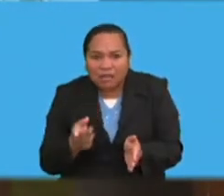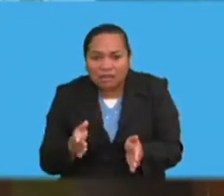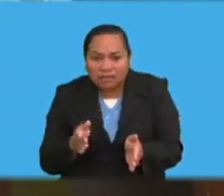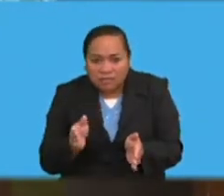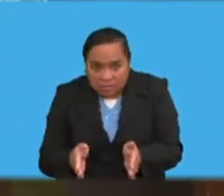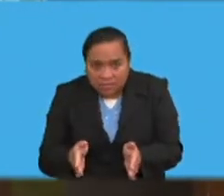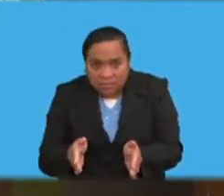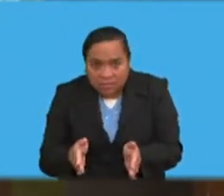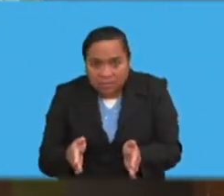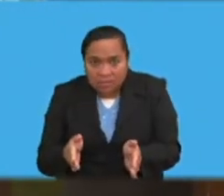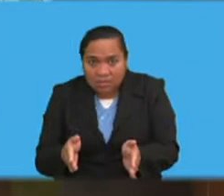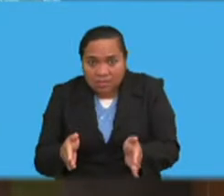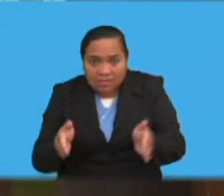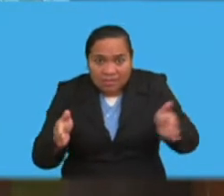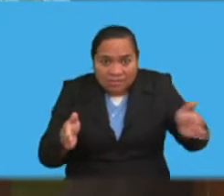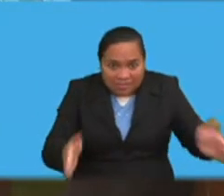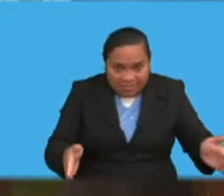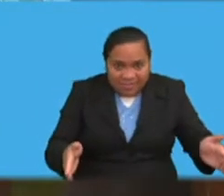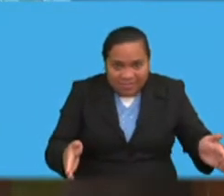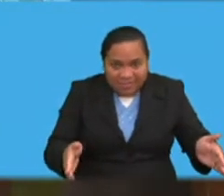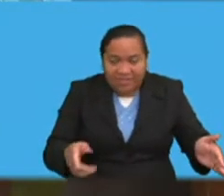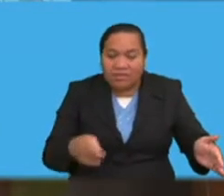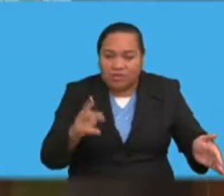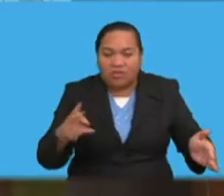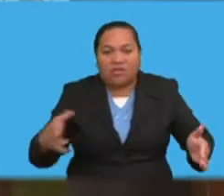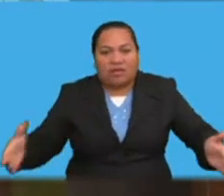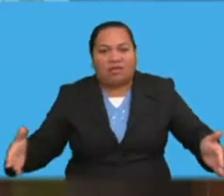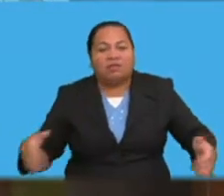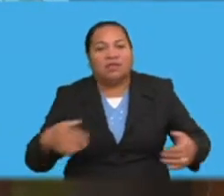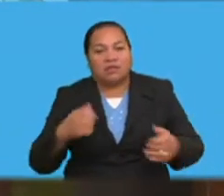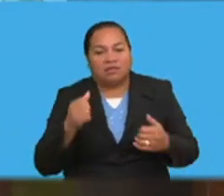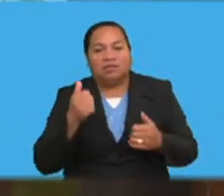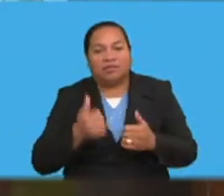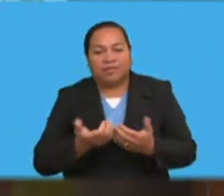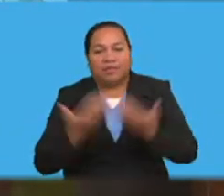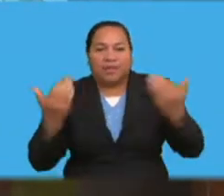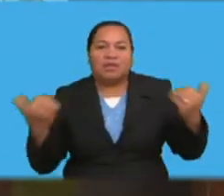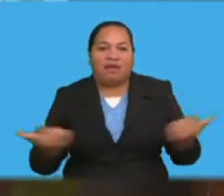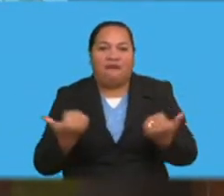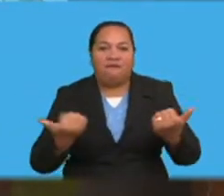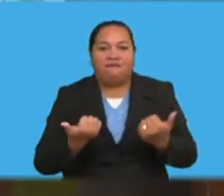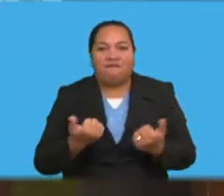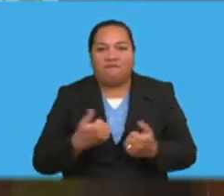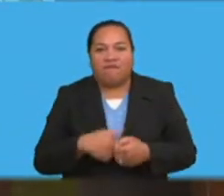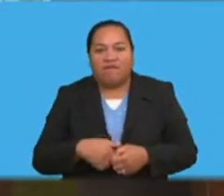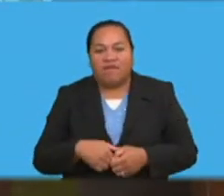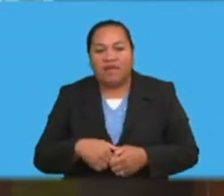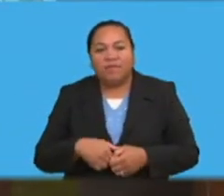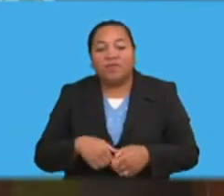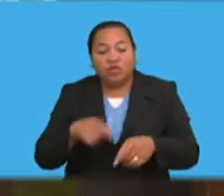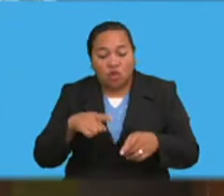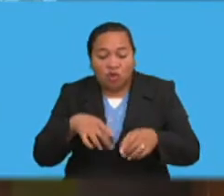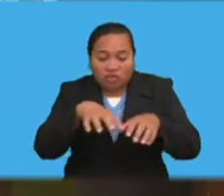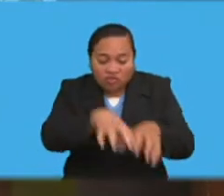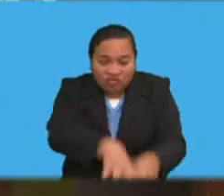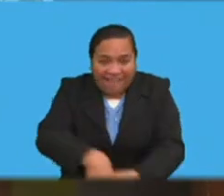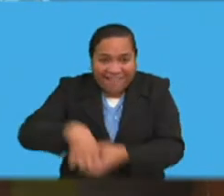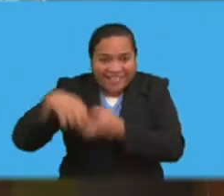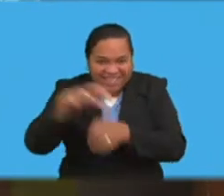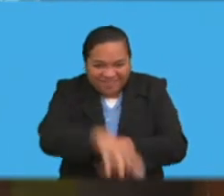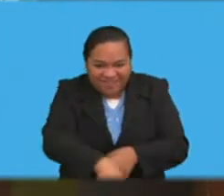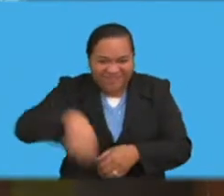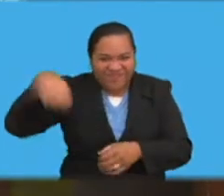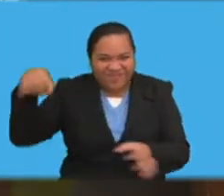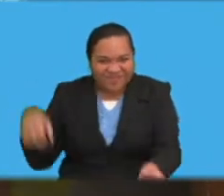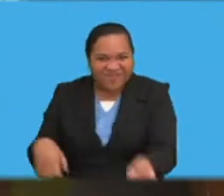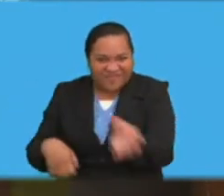width, Madam Speaker. Madam Speaker, that along with, Madam Speaker, dredging to increase the capacity for the water to hold, Madam